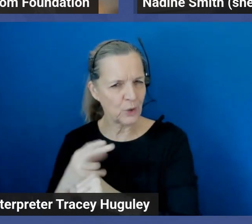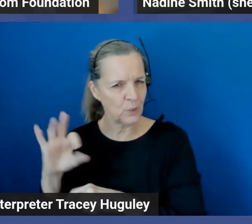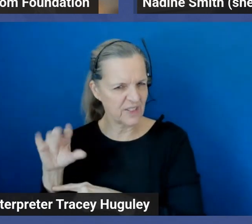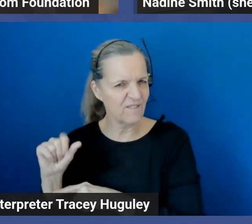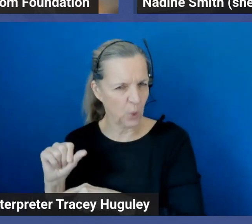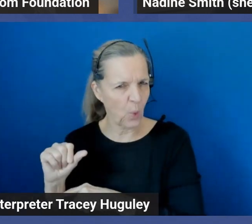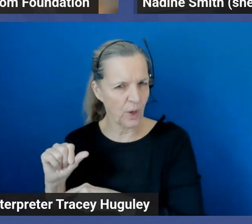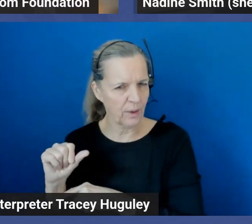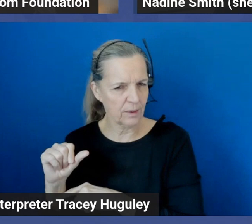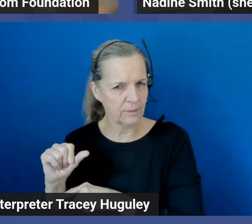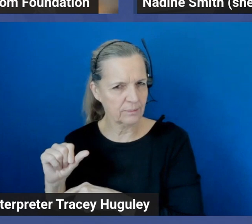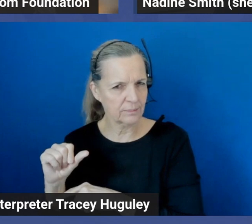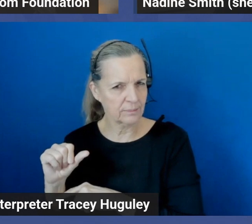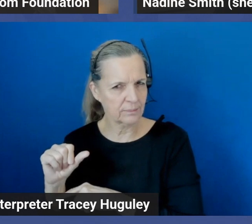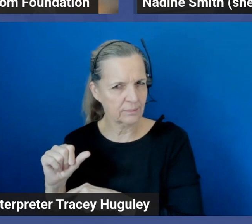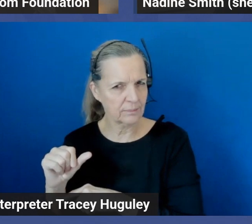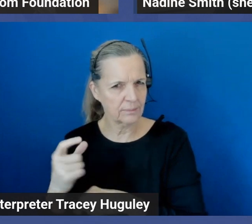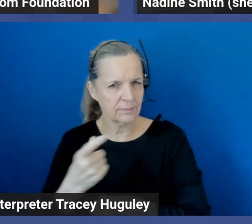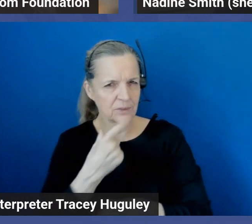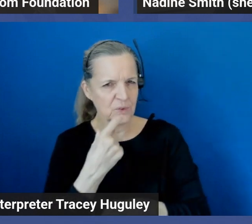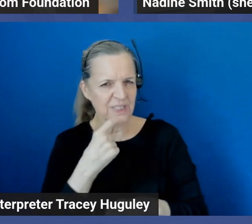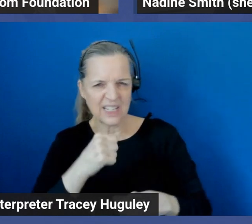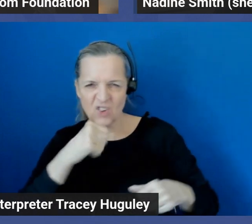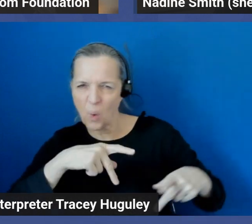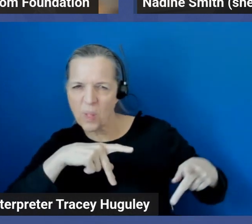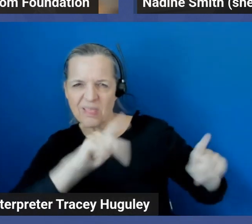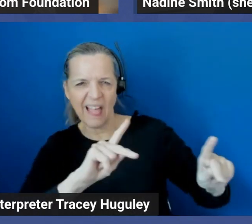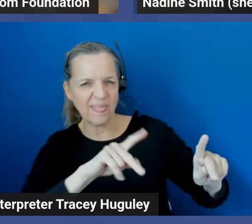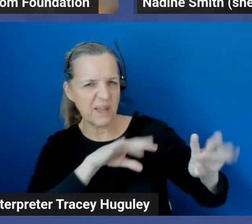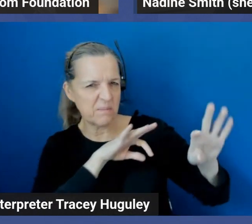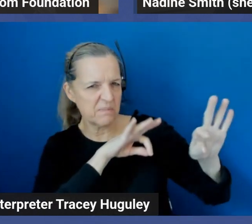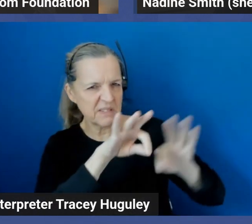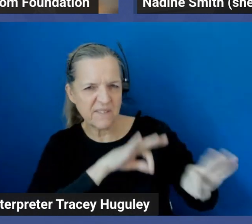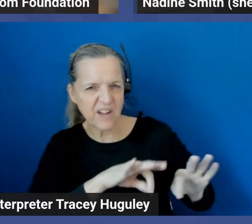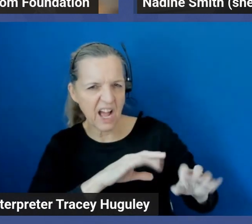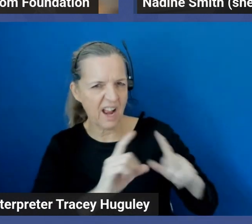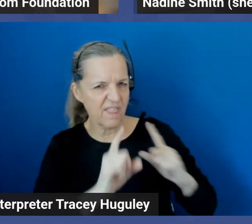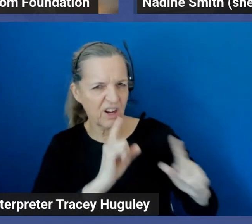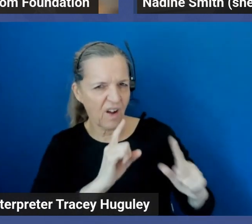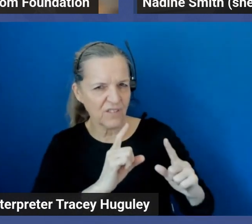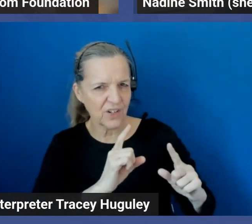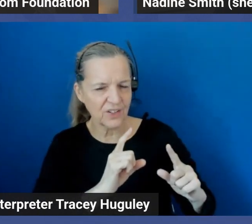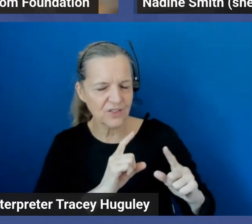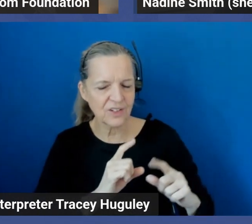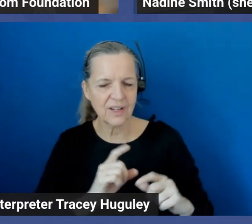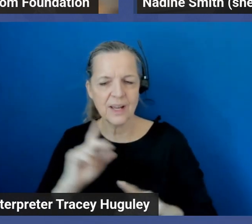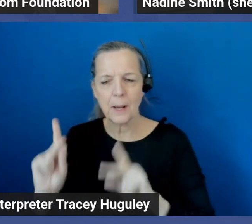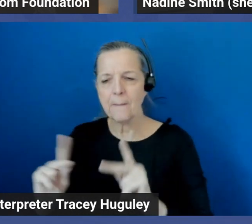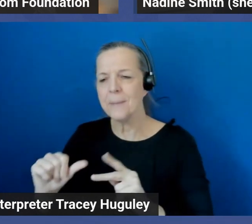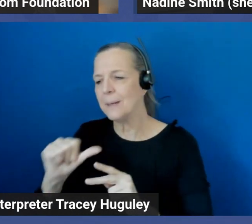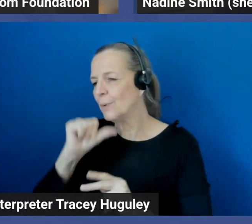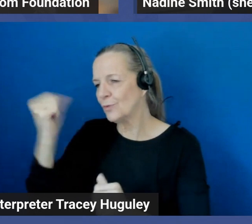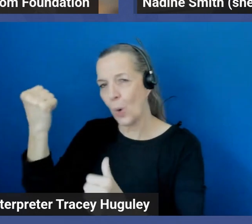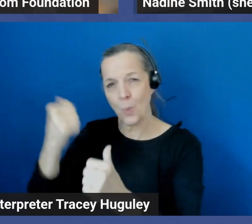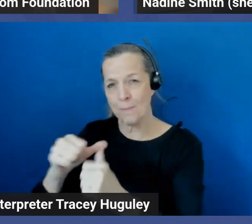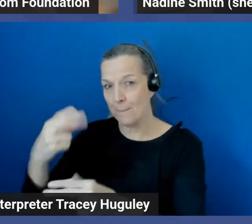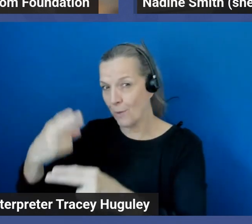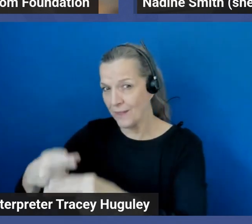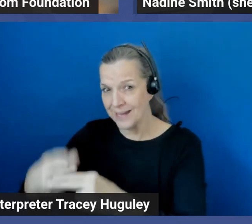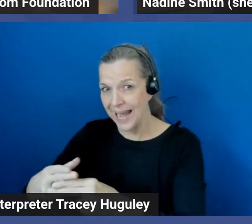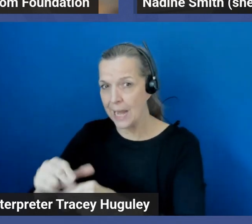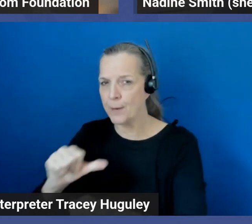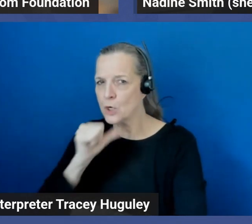Florida, to say, don't let them define the conversation. Nobody remembers the name of the Don't Say Gay, Don't Say Trans bill